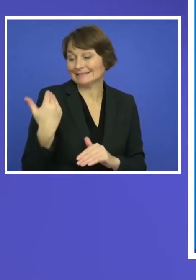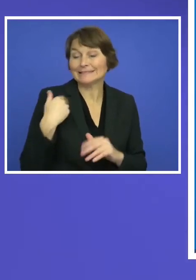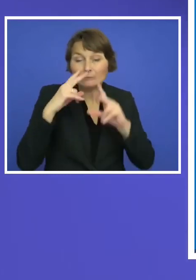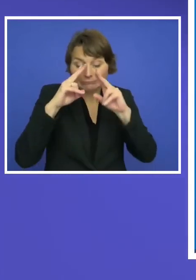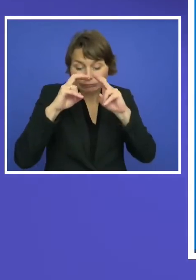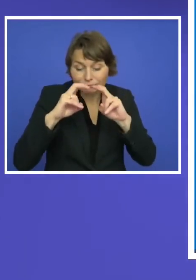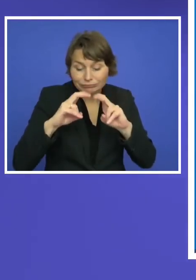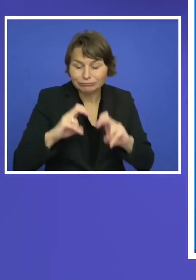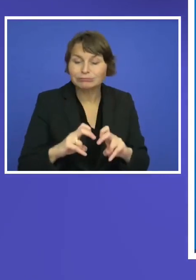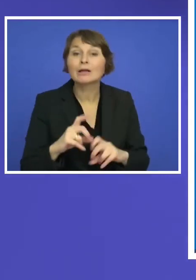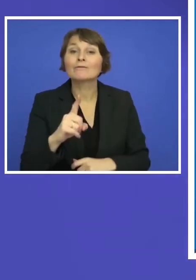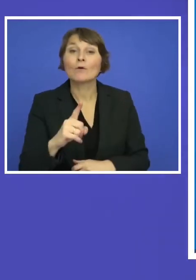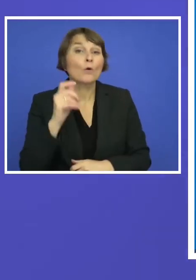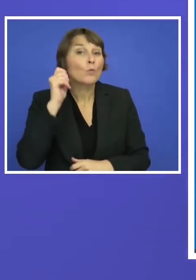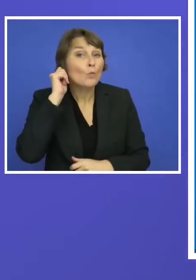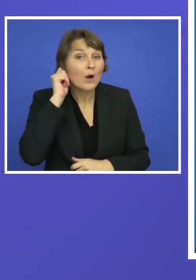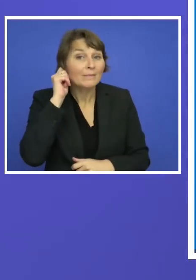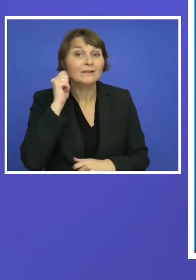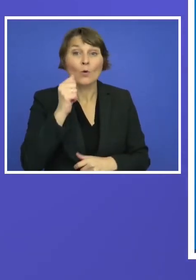during the COVID-19